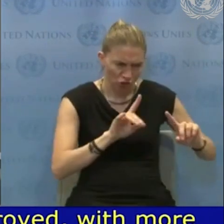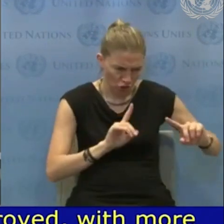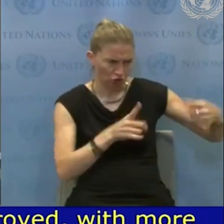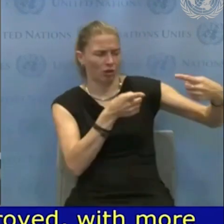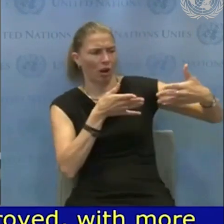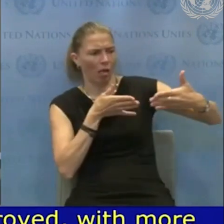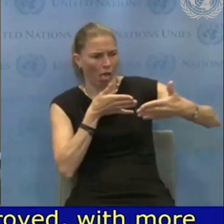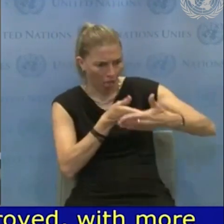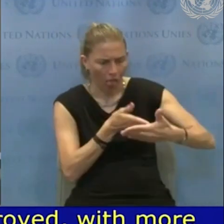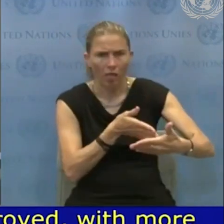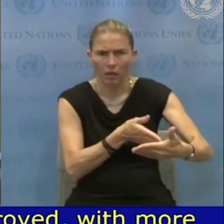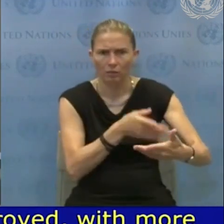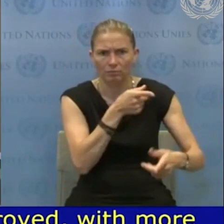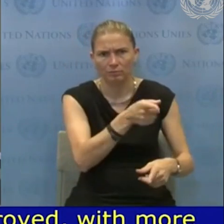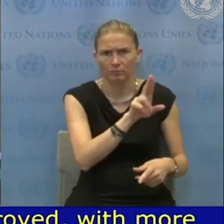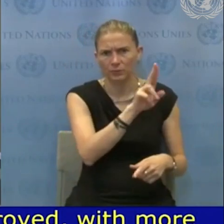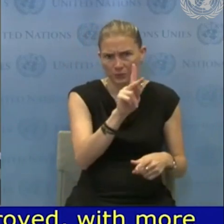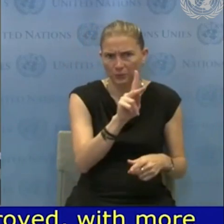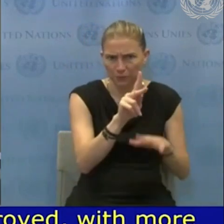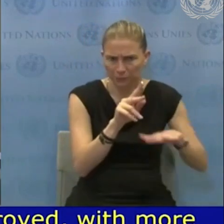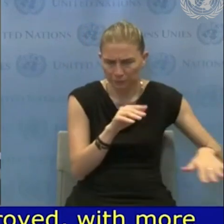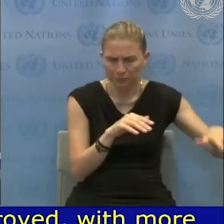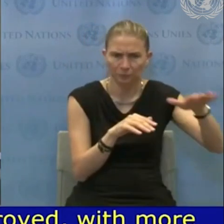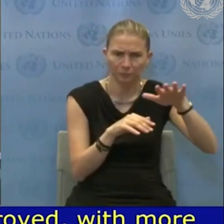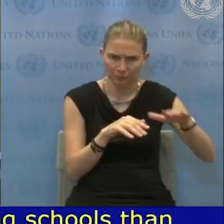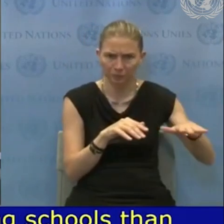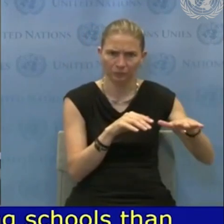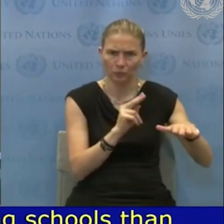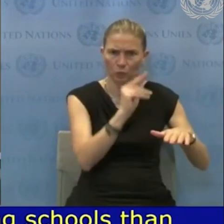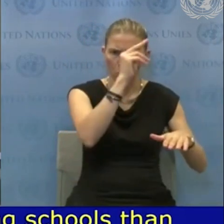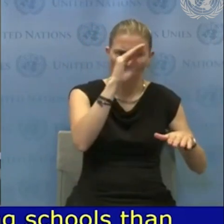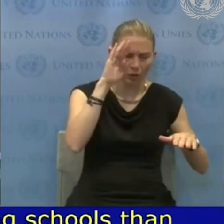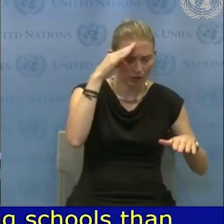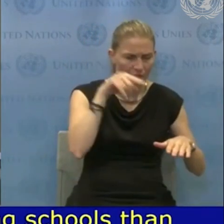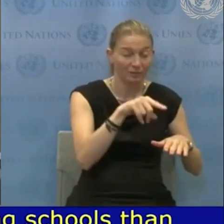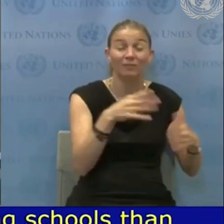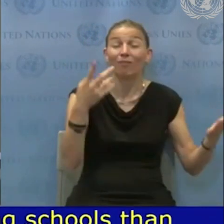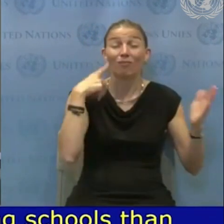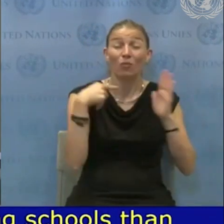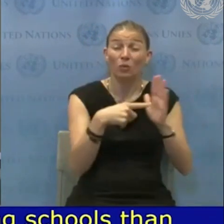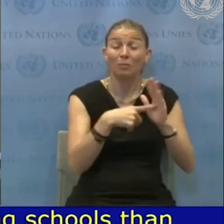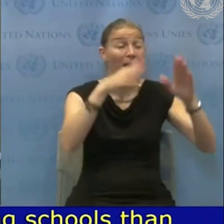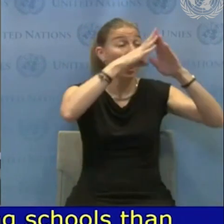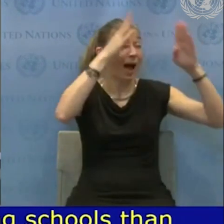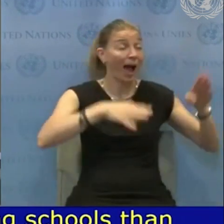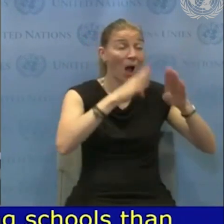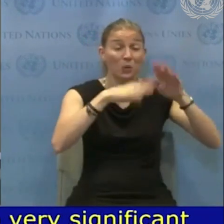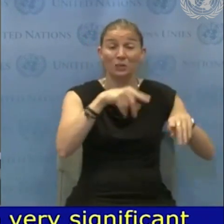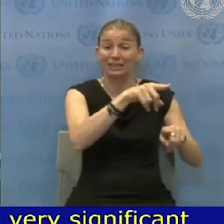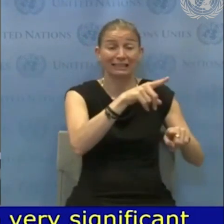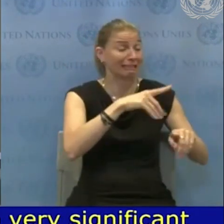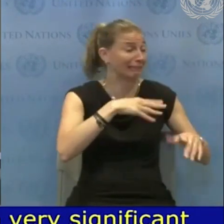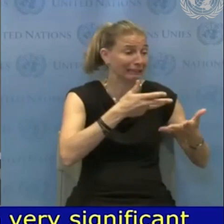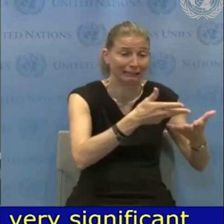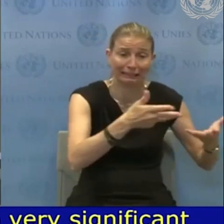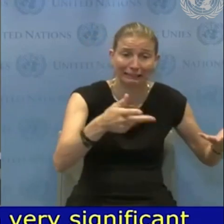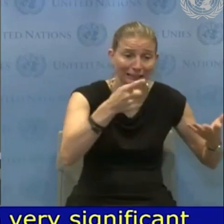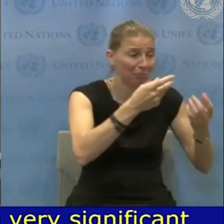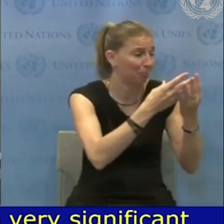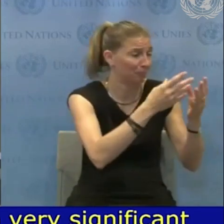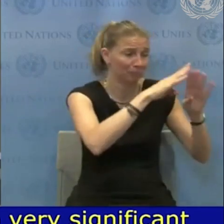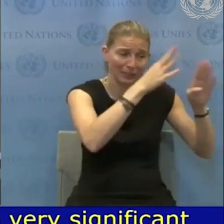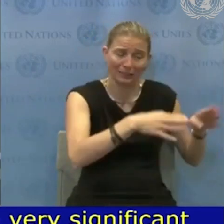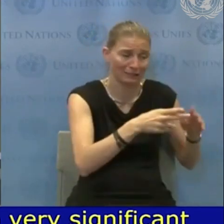in Britain. In housing, for example, we have 2 million fewer homes than we should have. In relation to